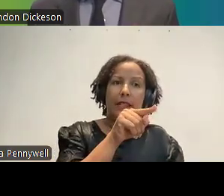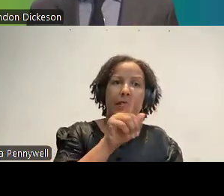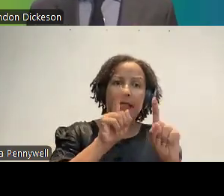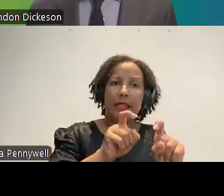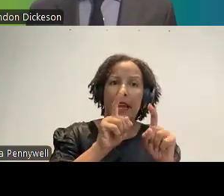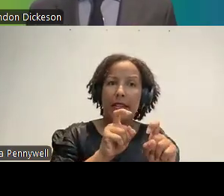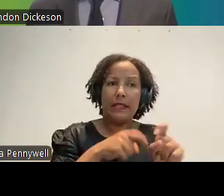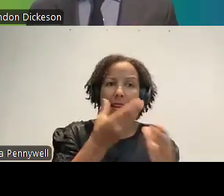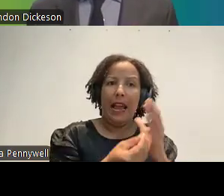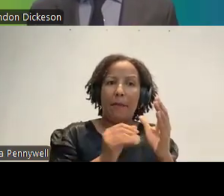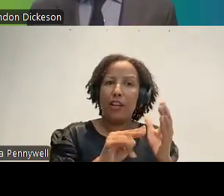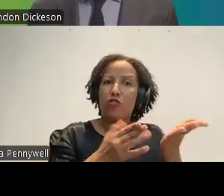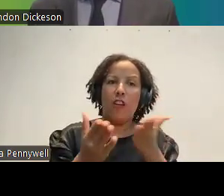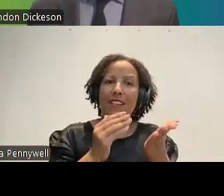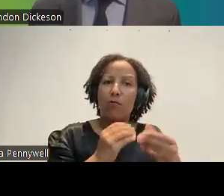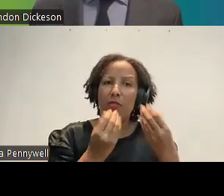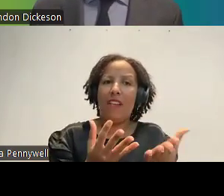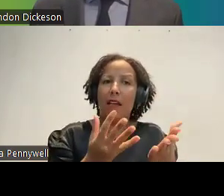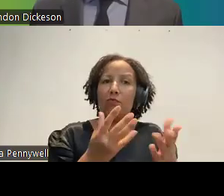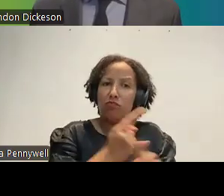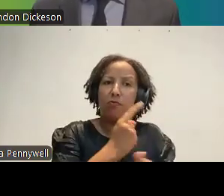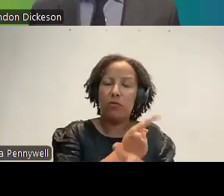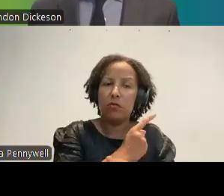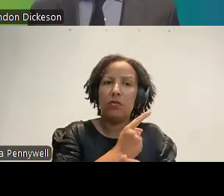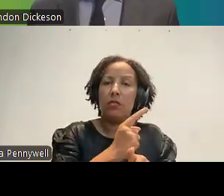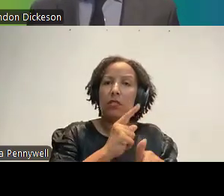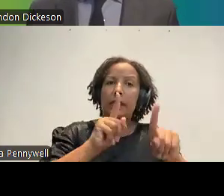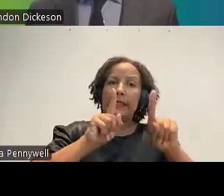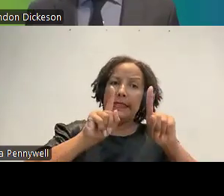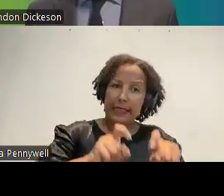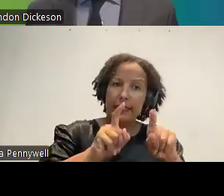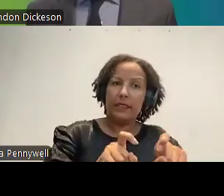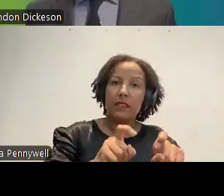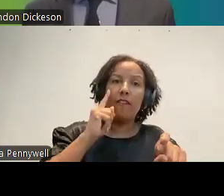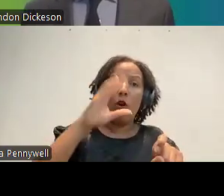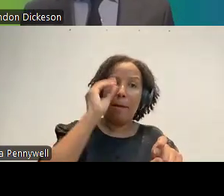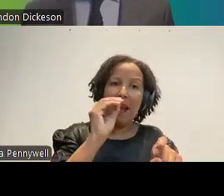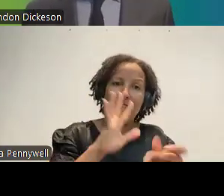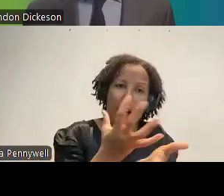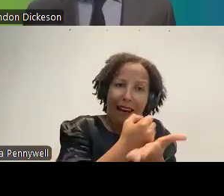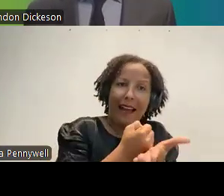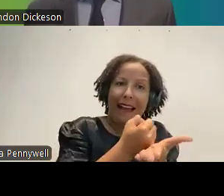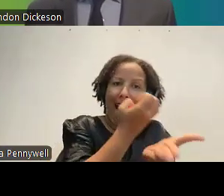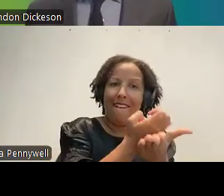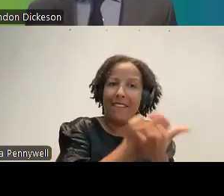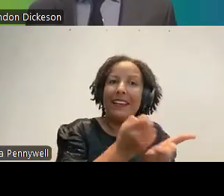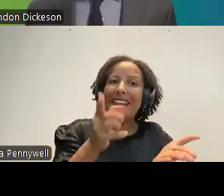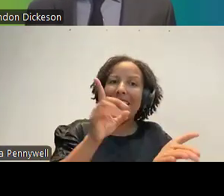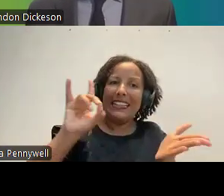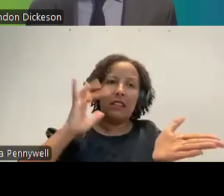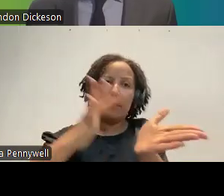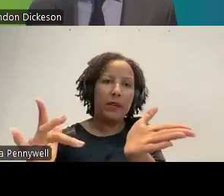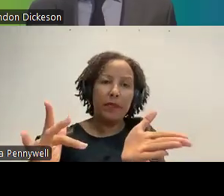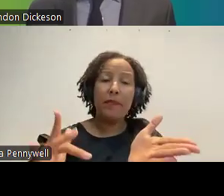in services. And so getting the physical evidence can be very, very challenging with males, even if they